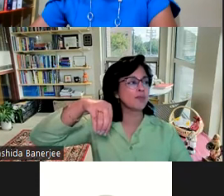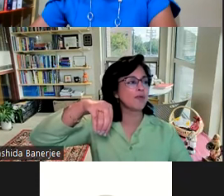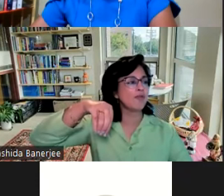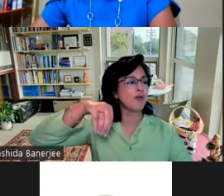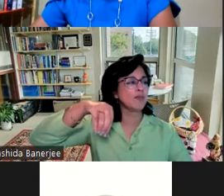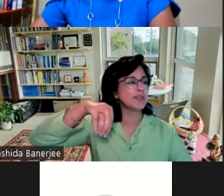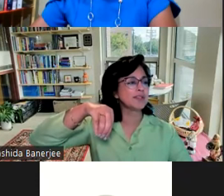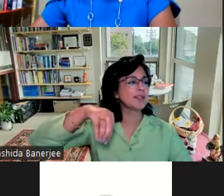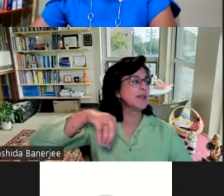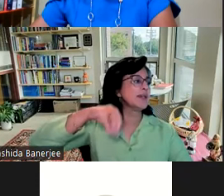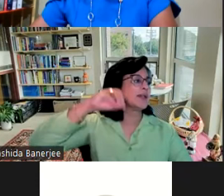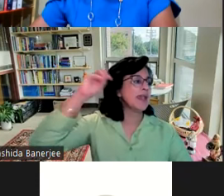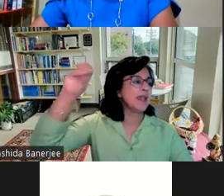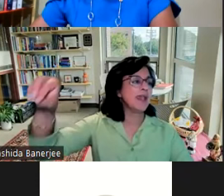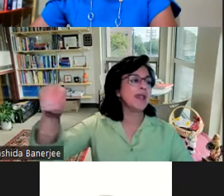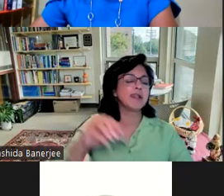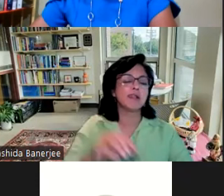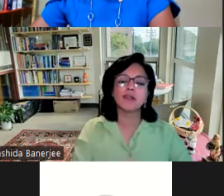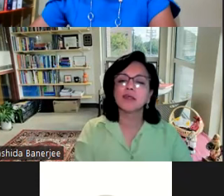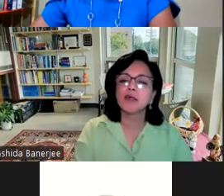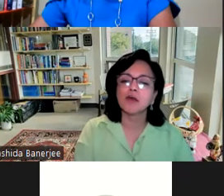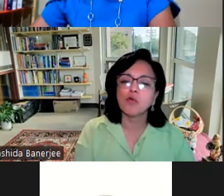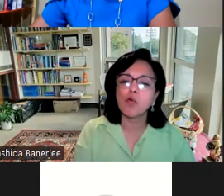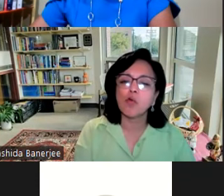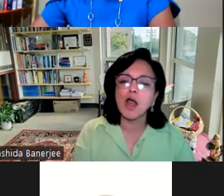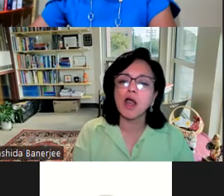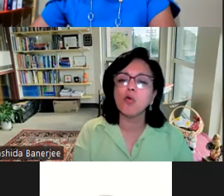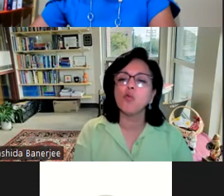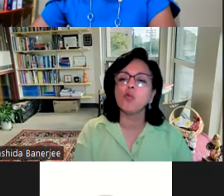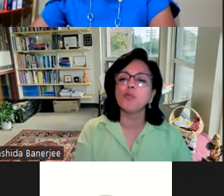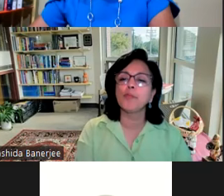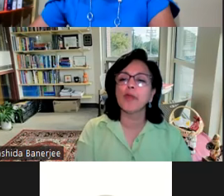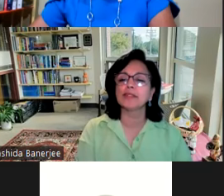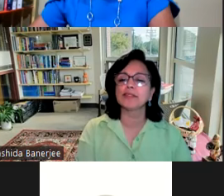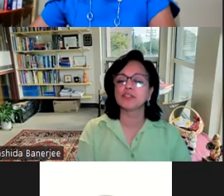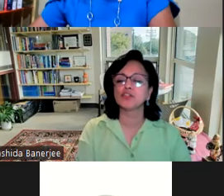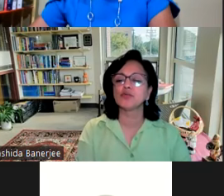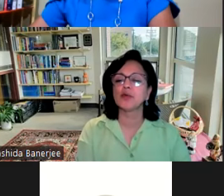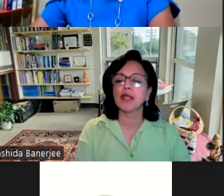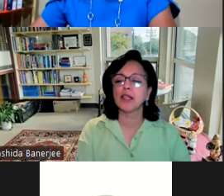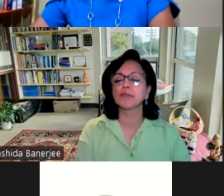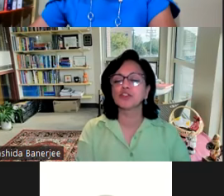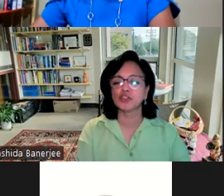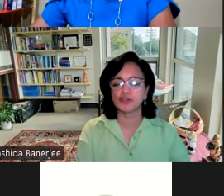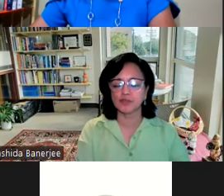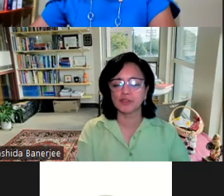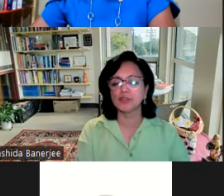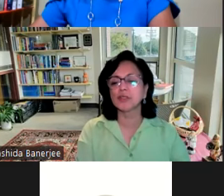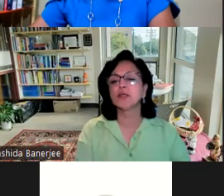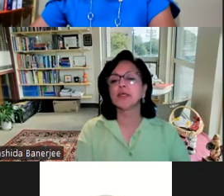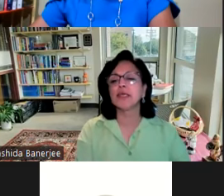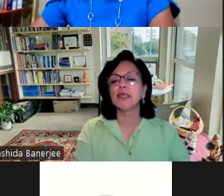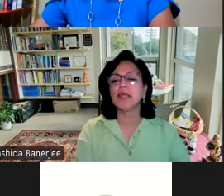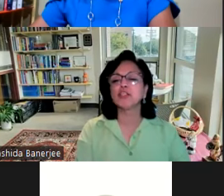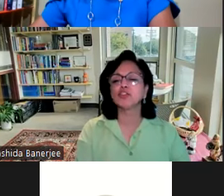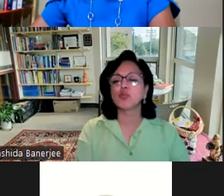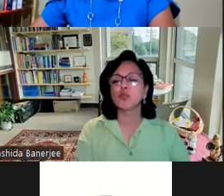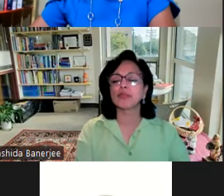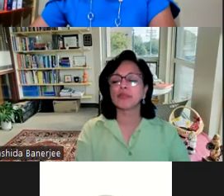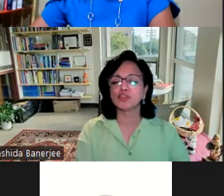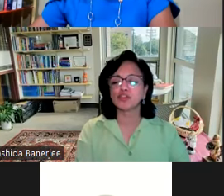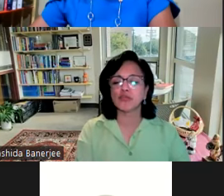current performance, and how best to help the student